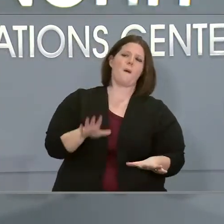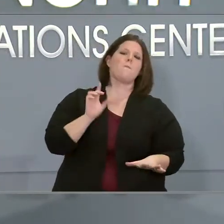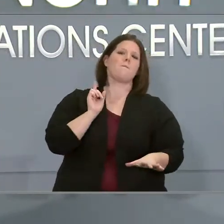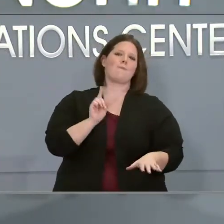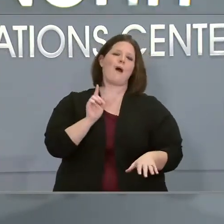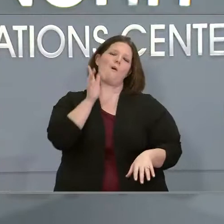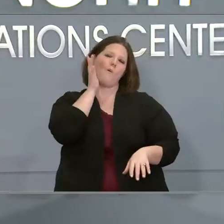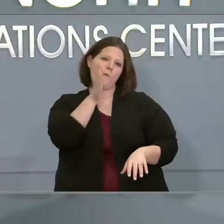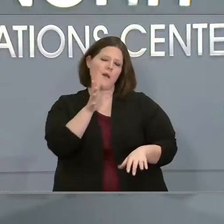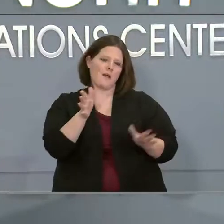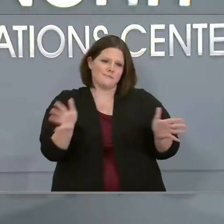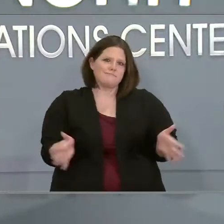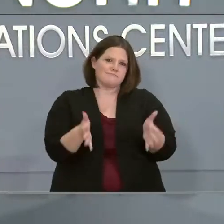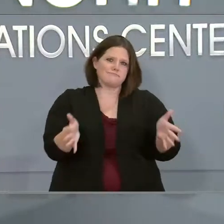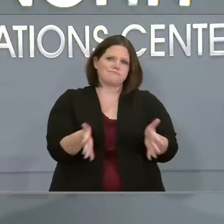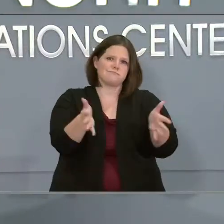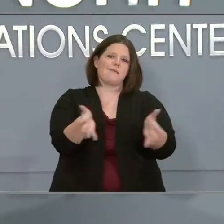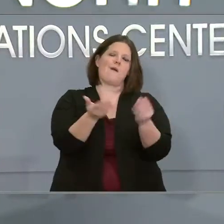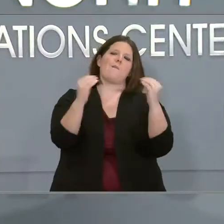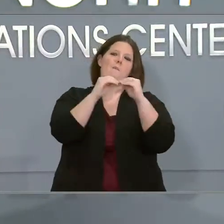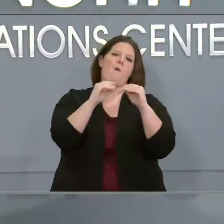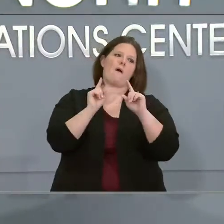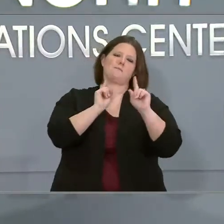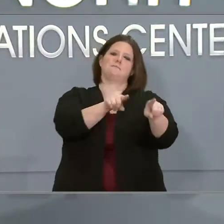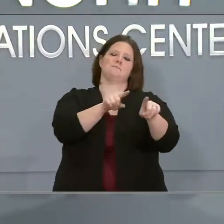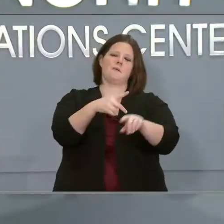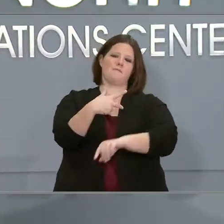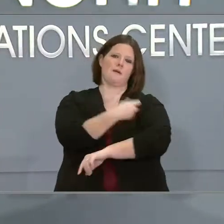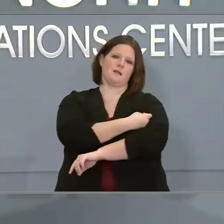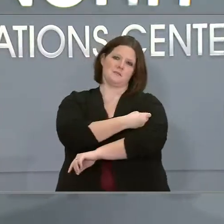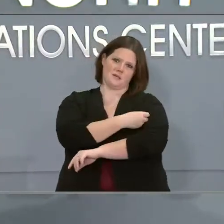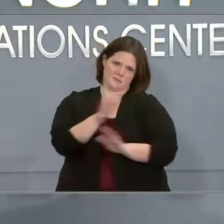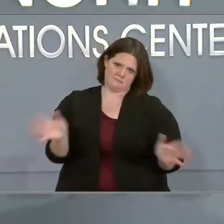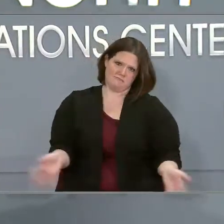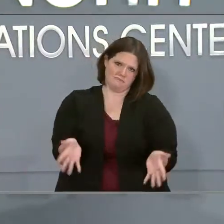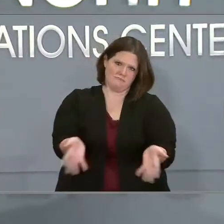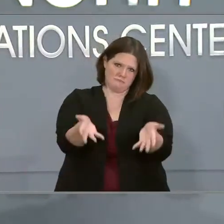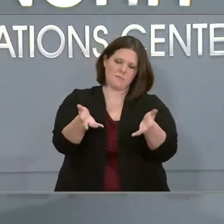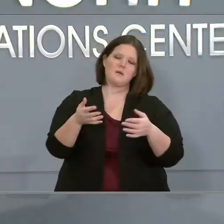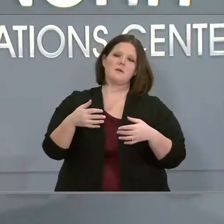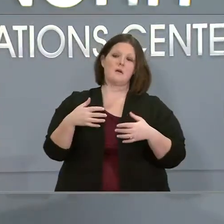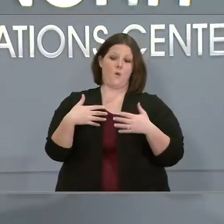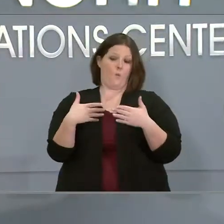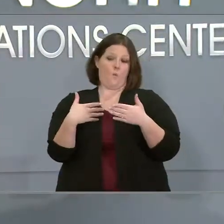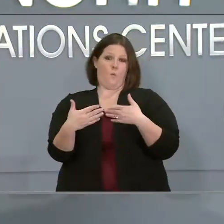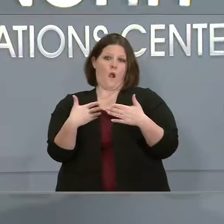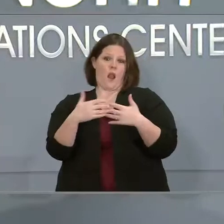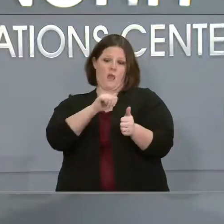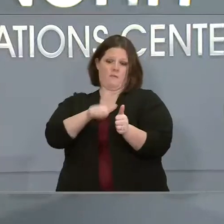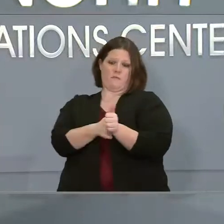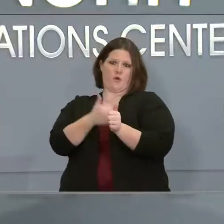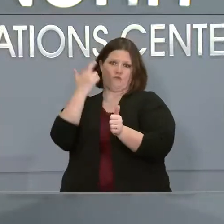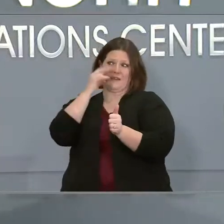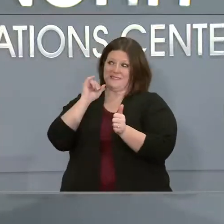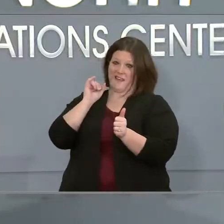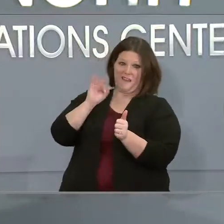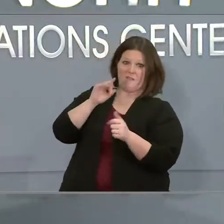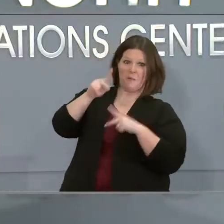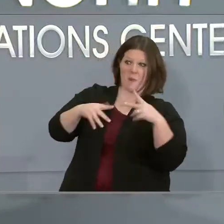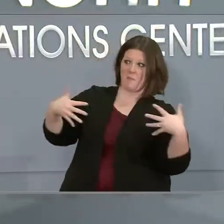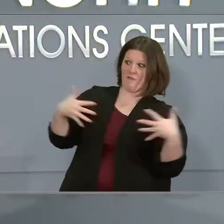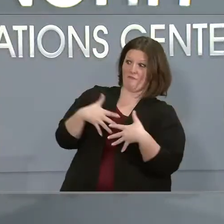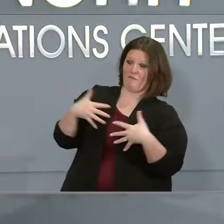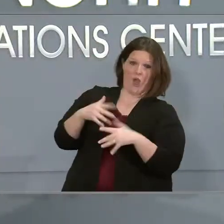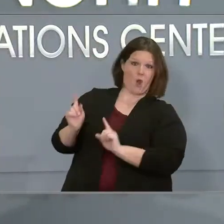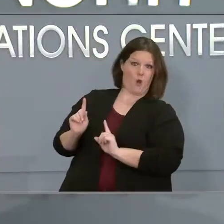do everything we can to get more people vaccinated. And, whatever motivates people, if this motivates people, as I